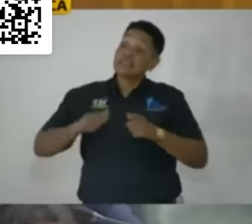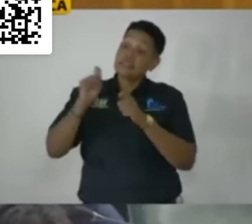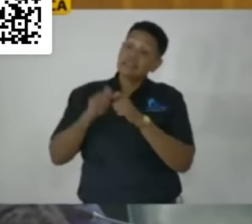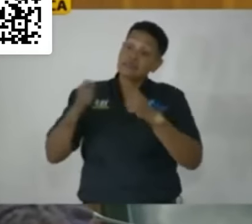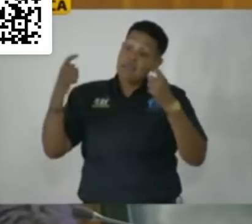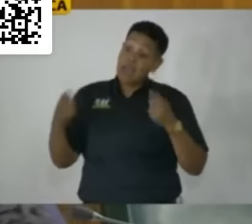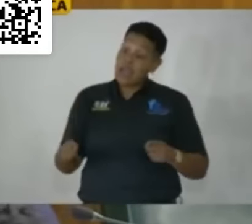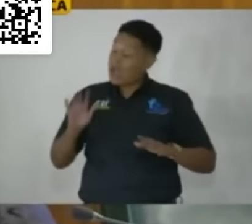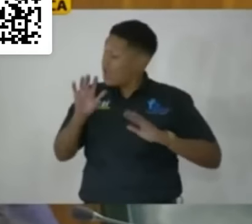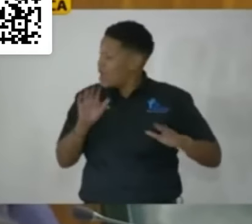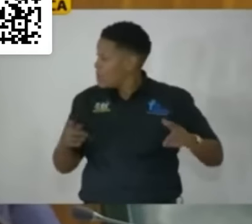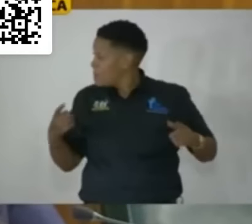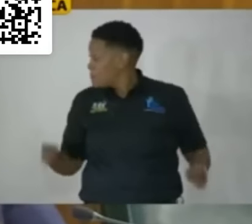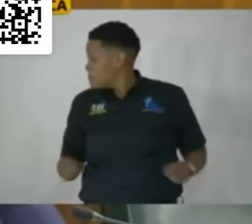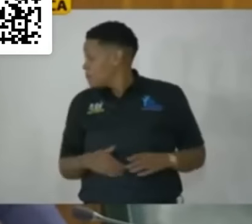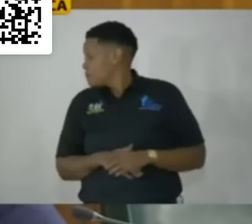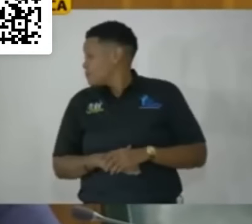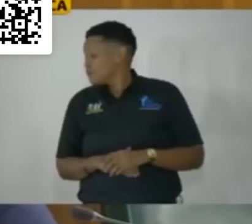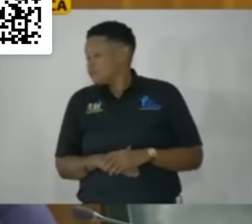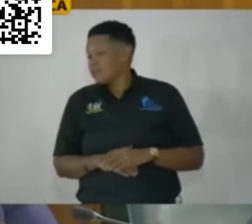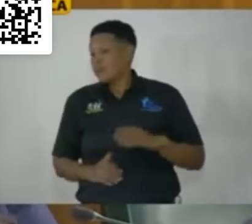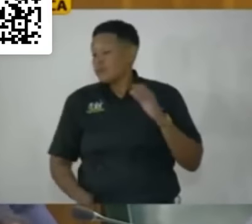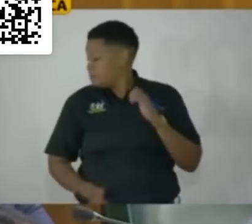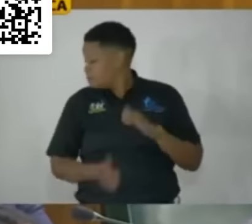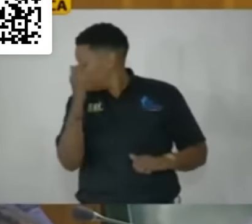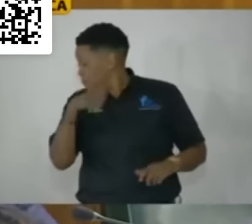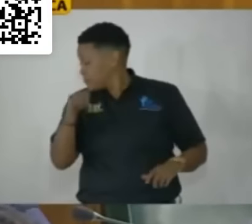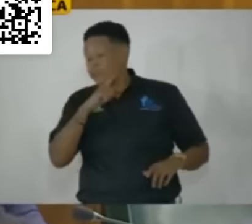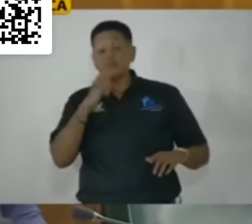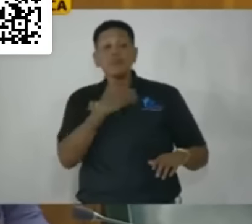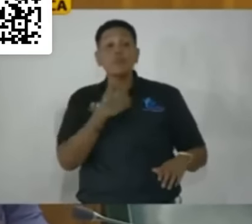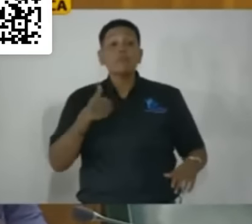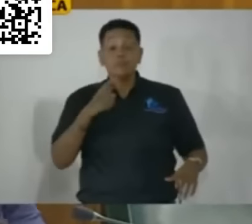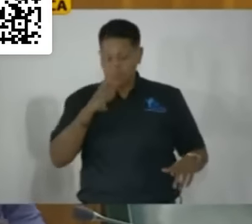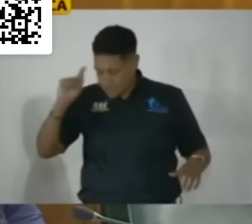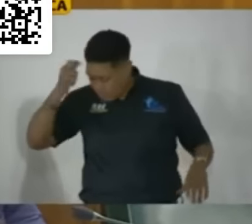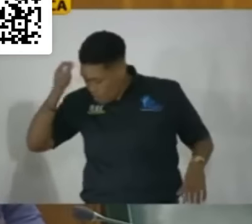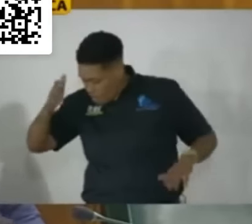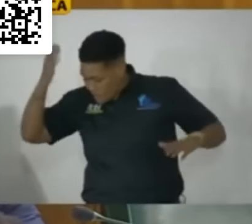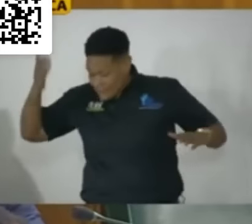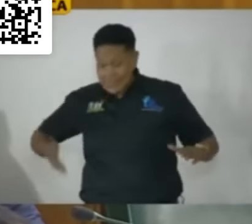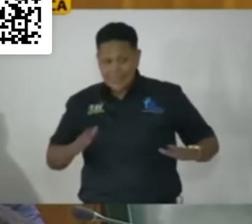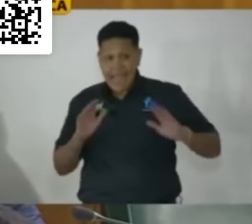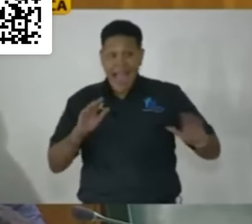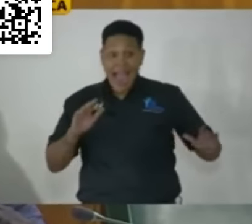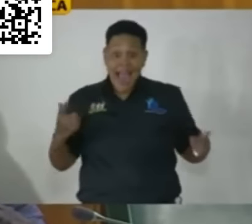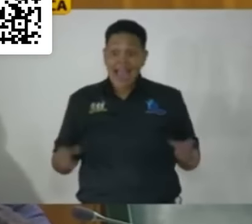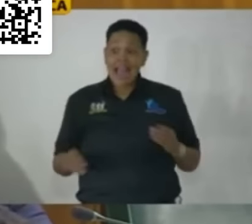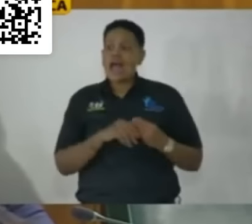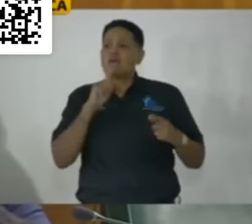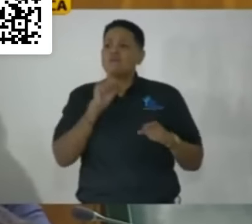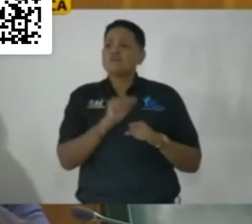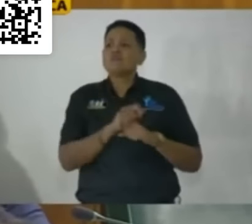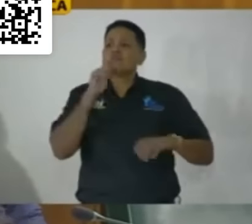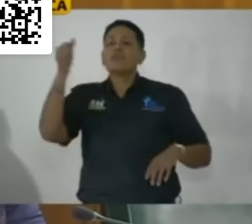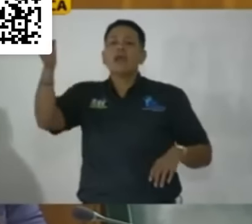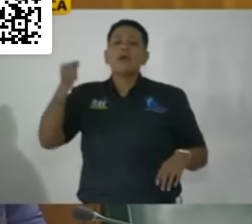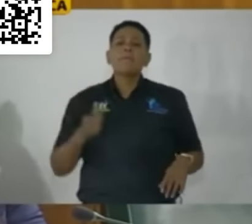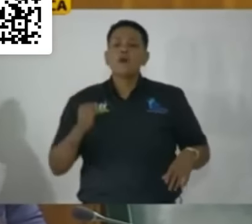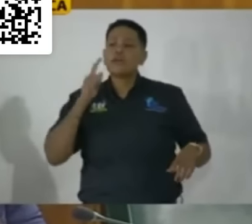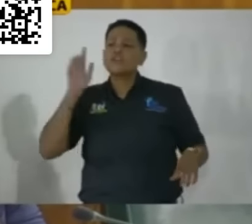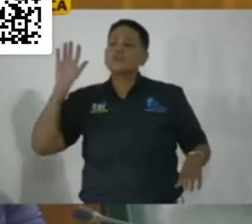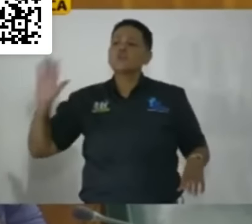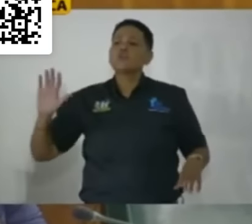instance is that majority of the members of the government side have been appointed to